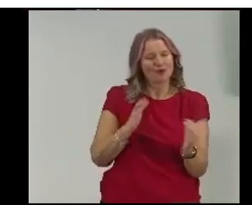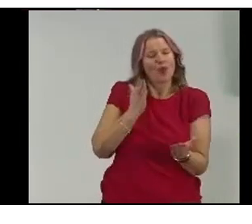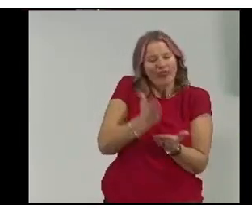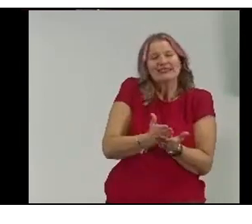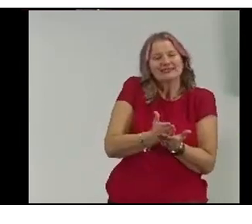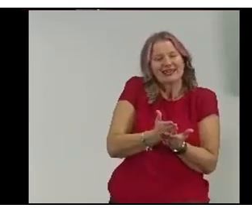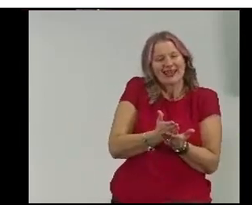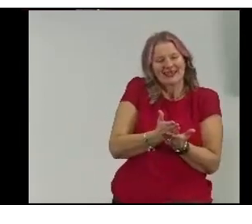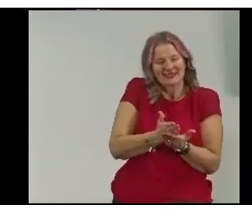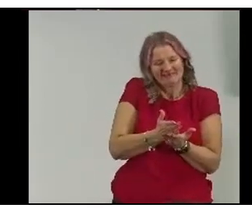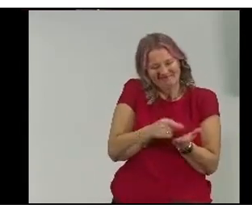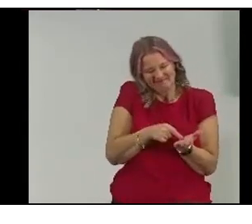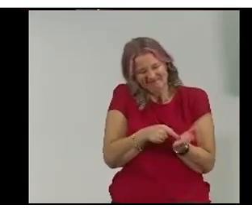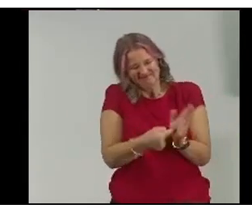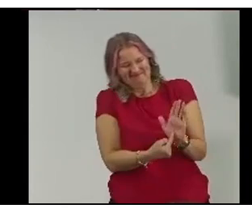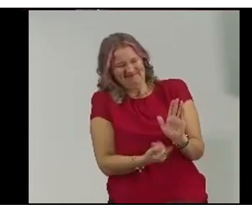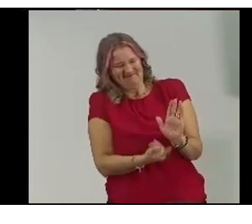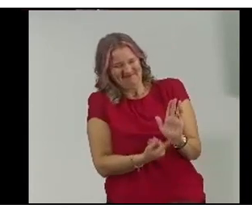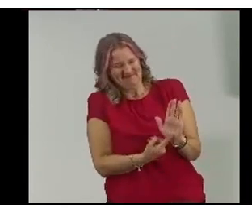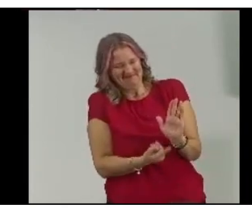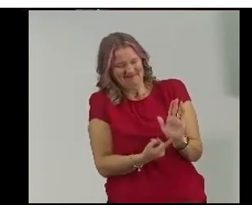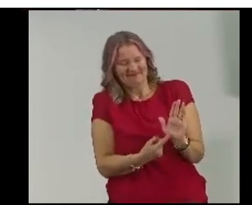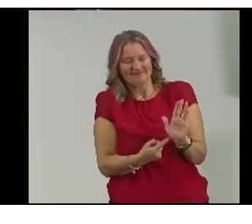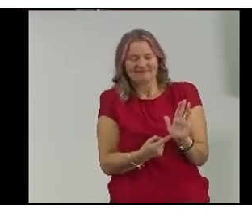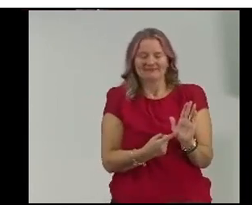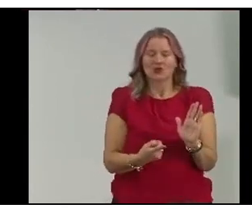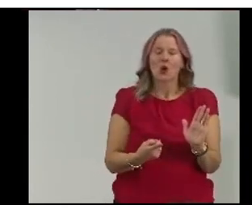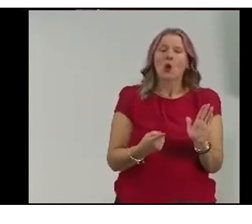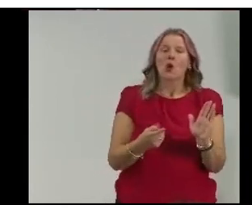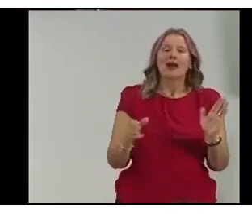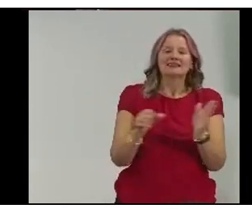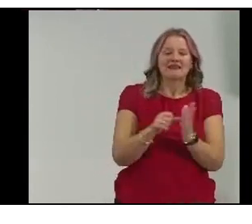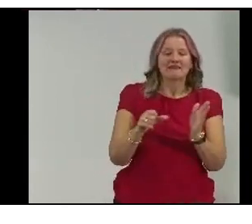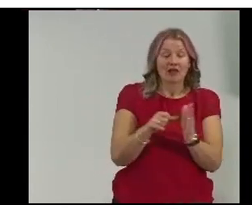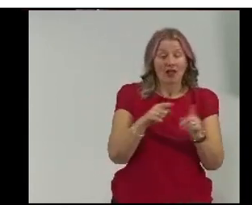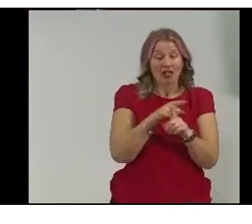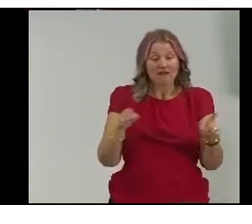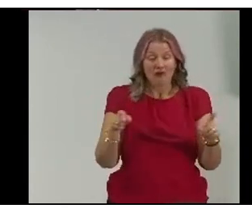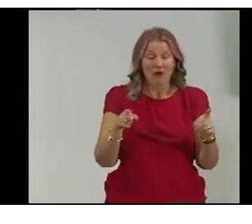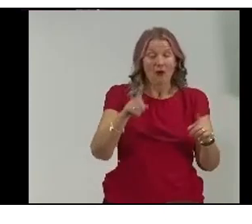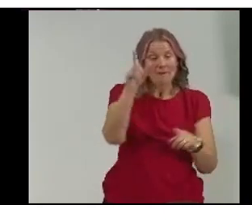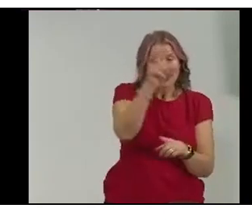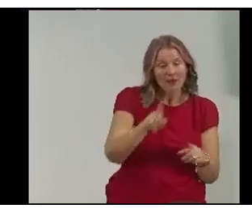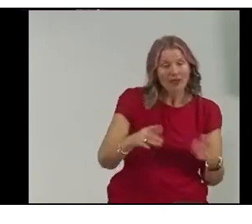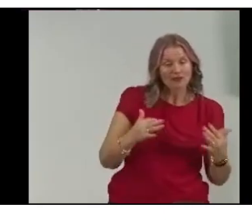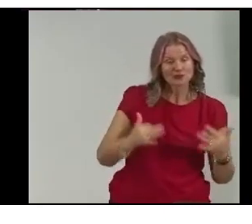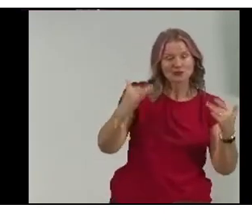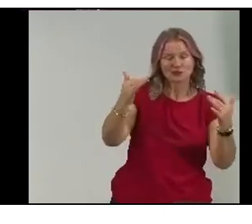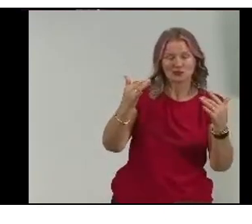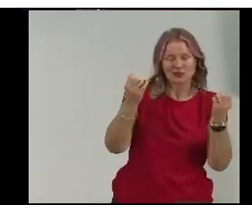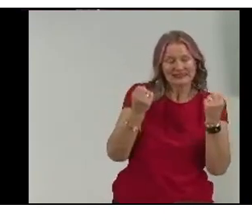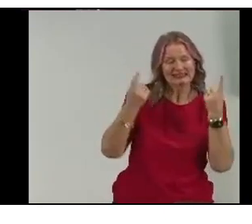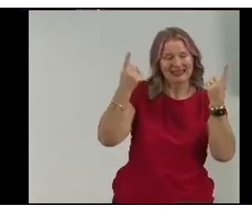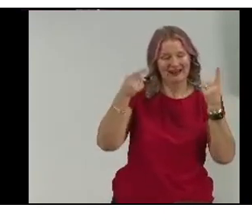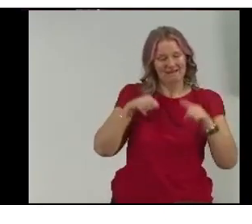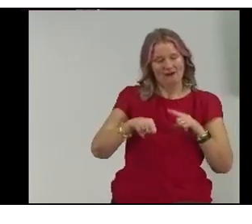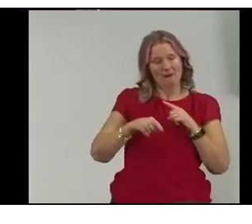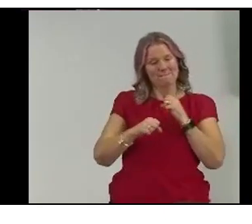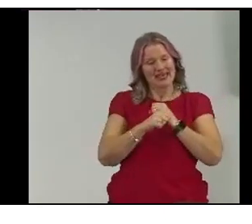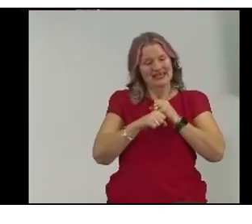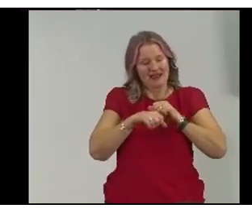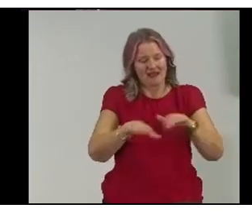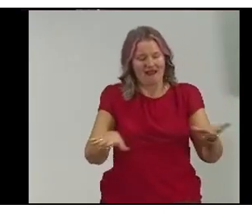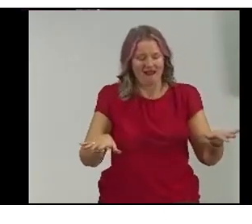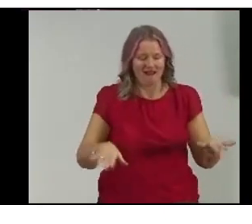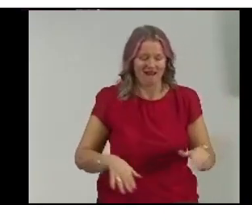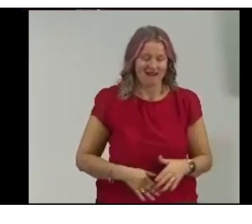But then it's actually difficult to also audiences to understand from media. So I think there's a way